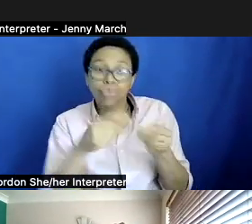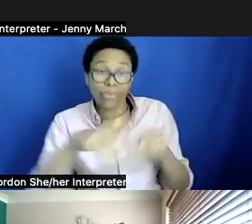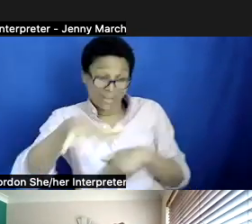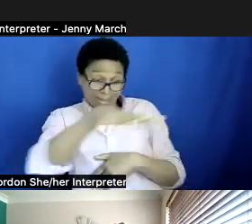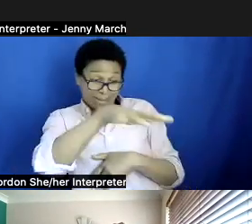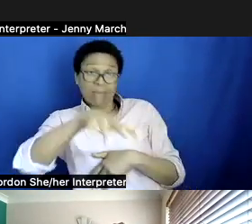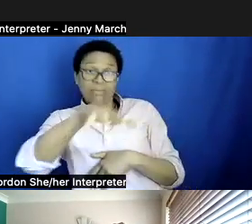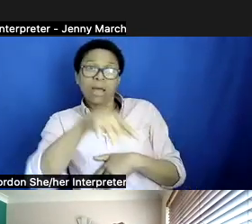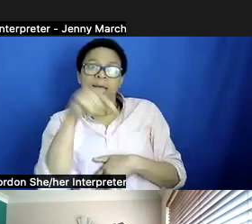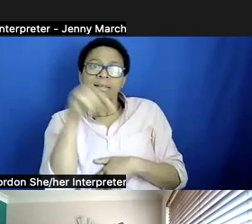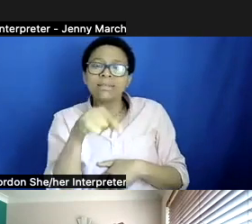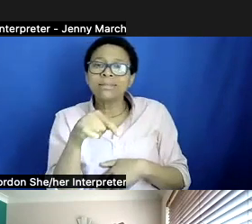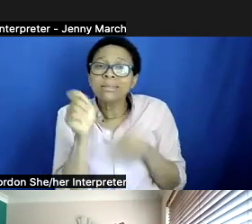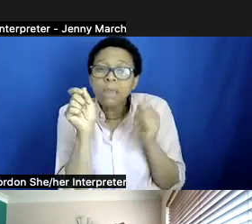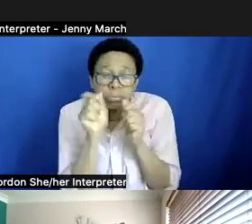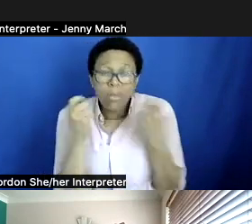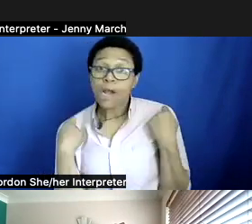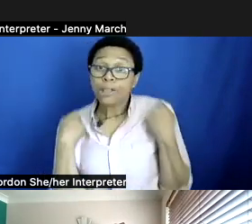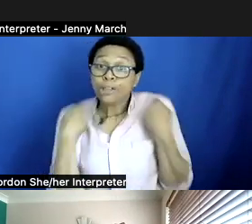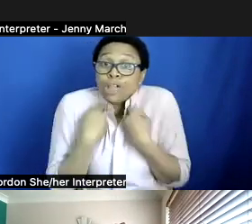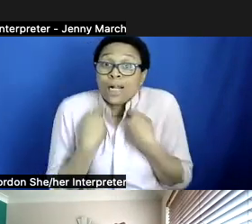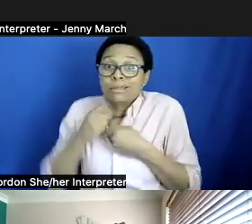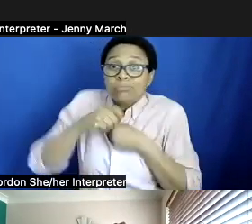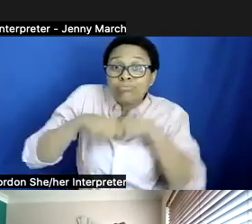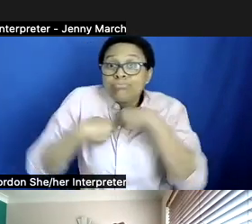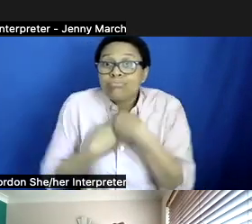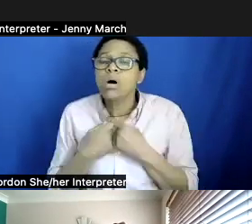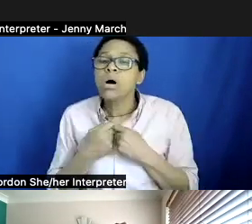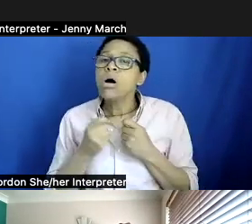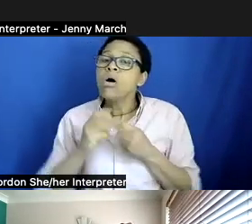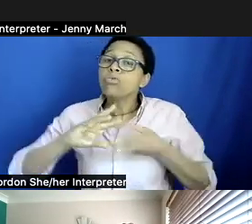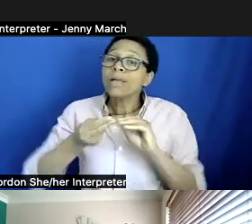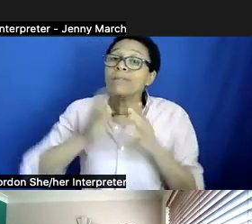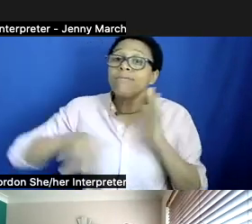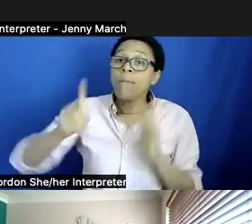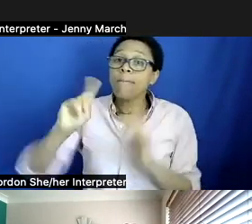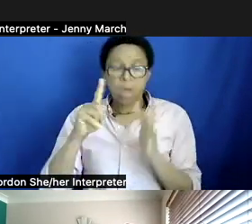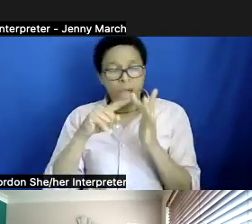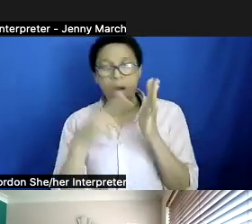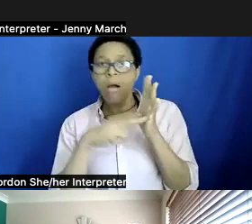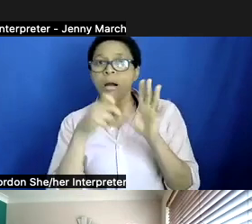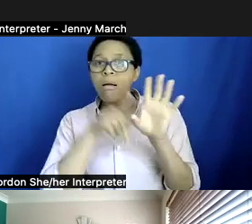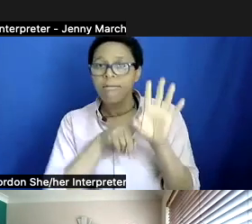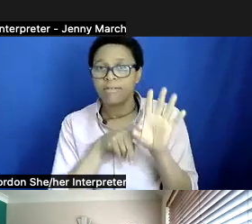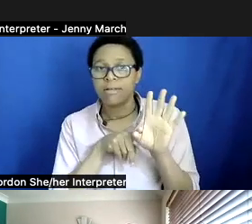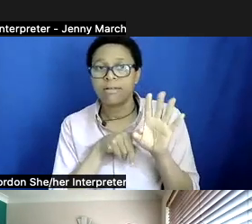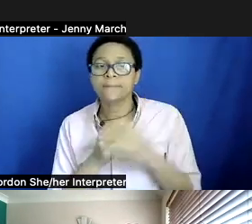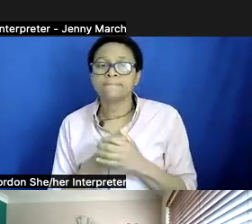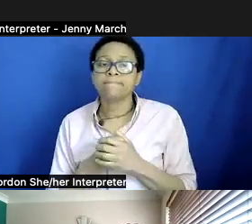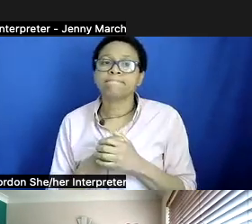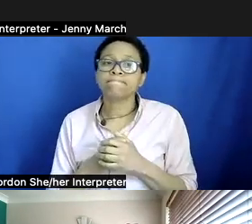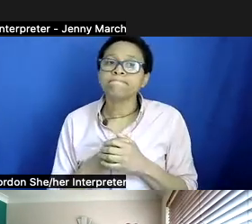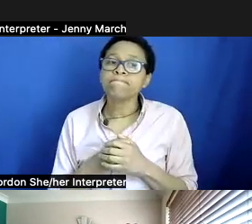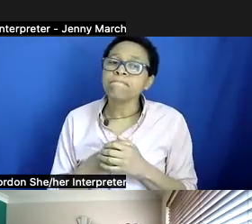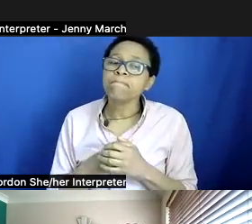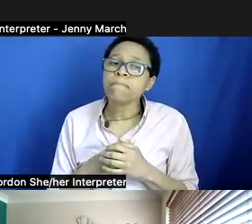tiny jacket that I made out of ivy leaves. And I found, interestingly,